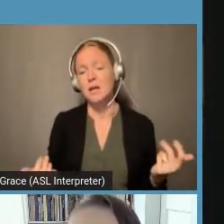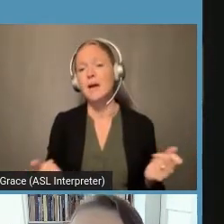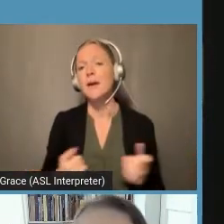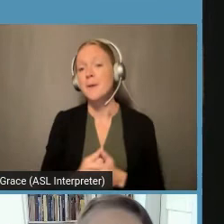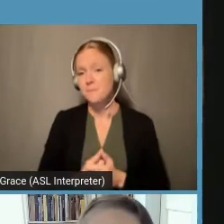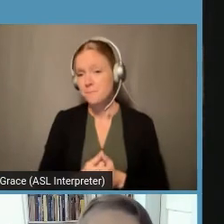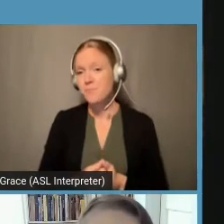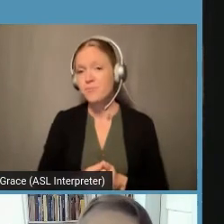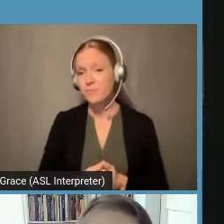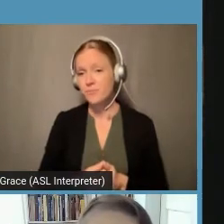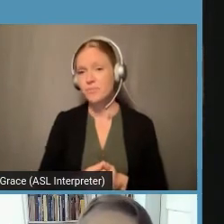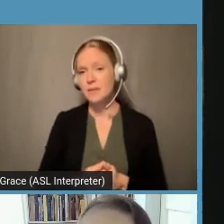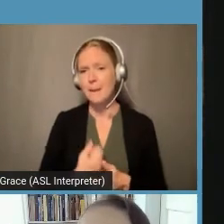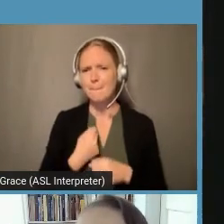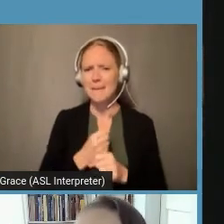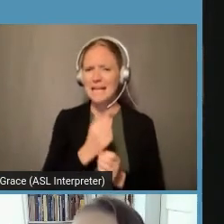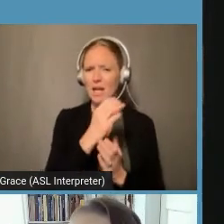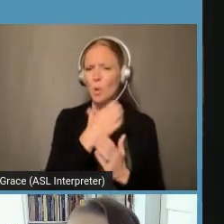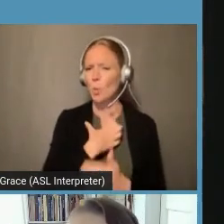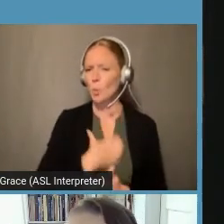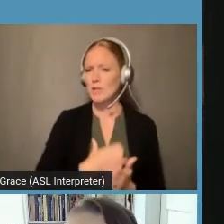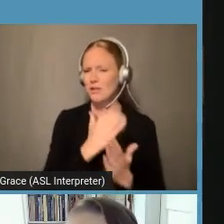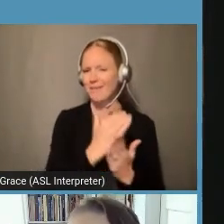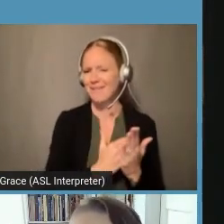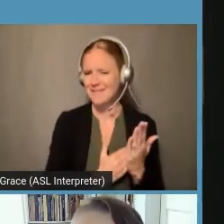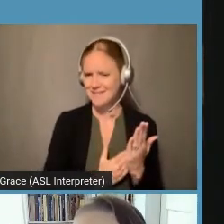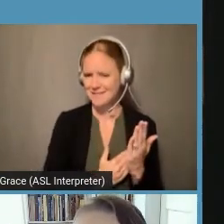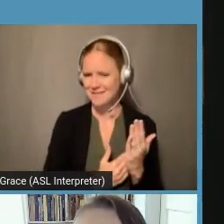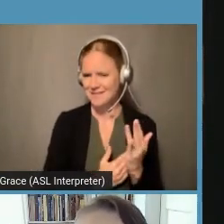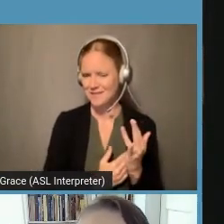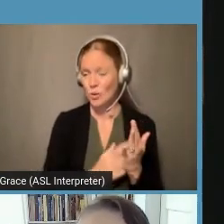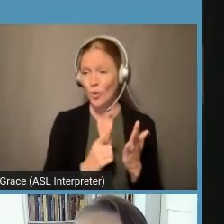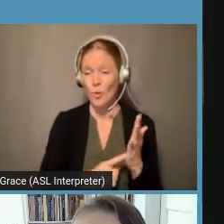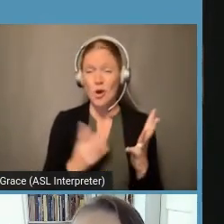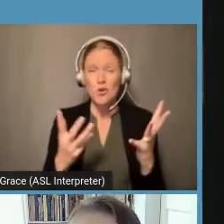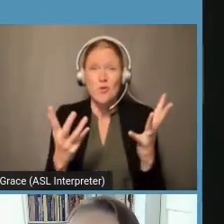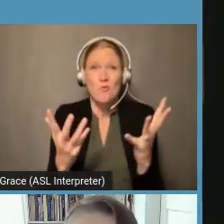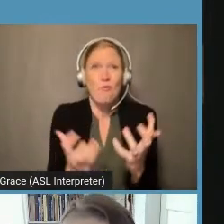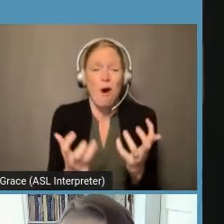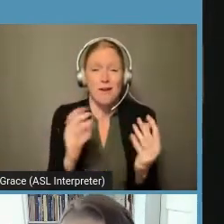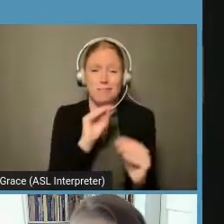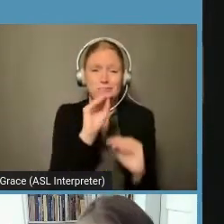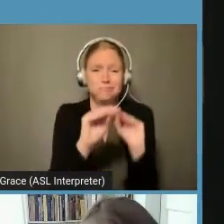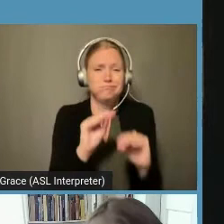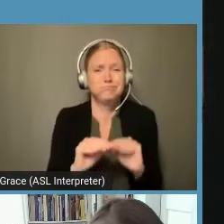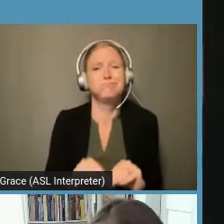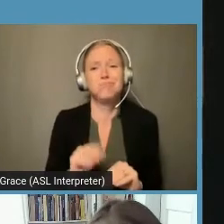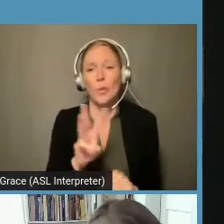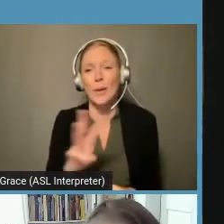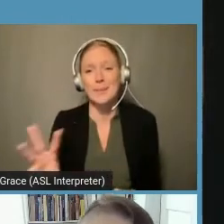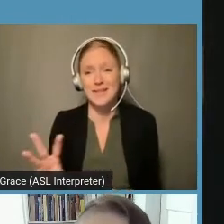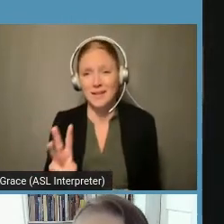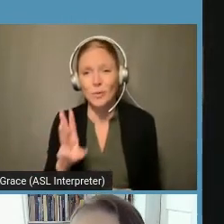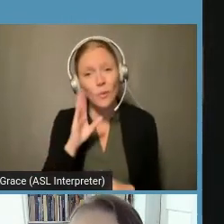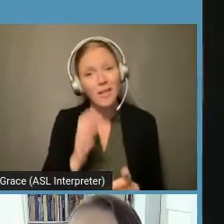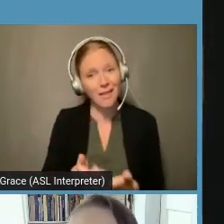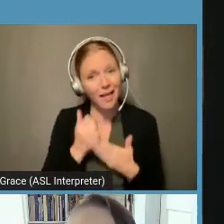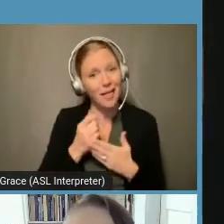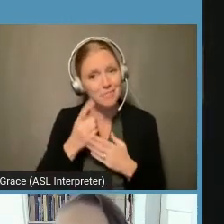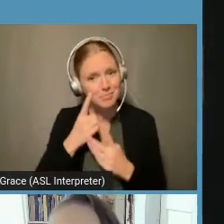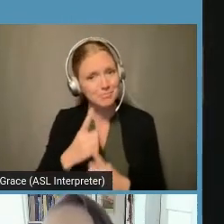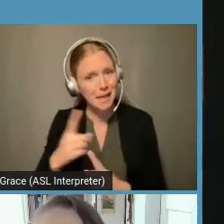So making even a wish list of what you want to see will help you get there. And then